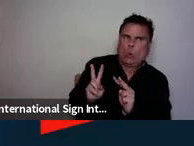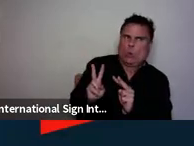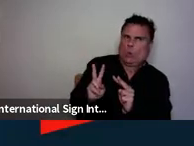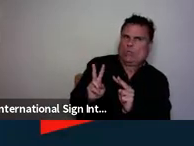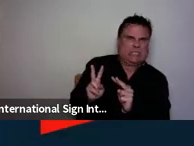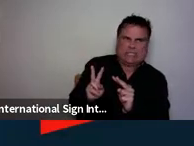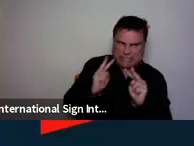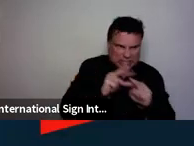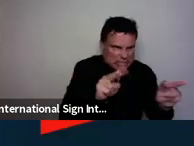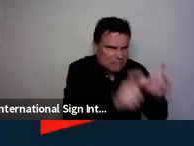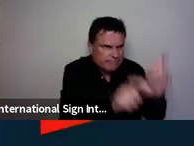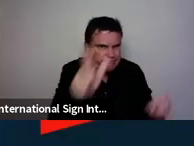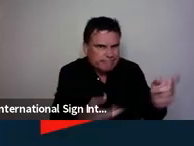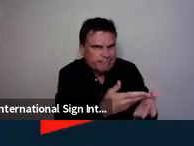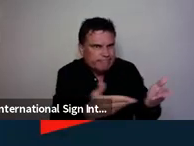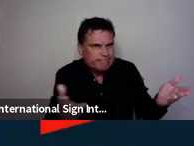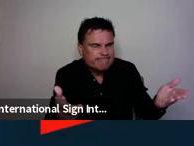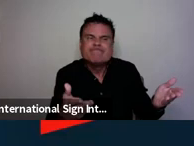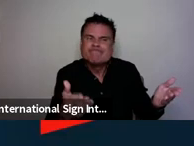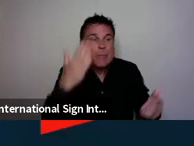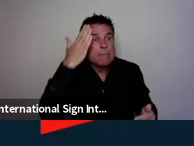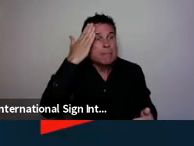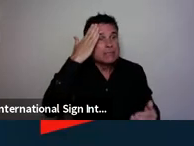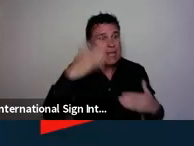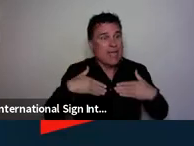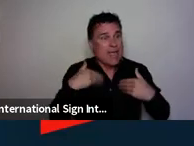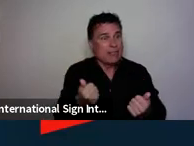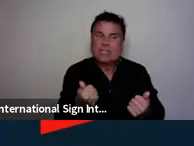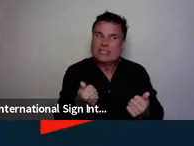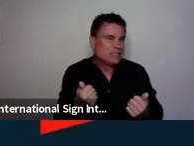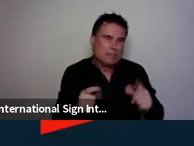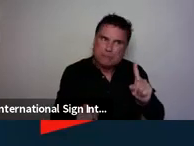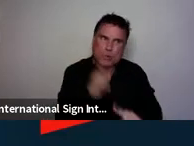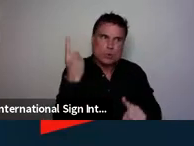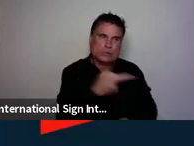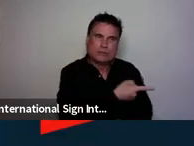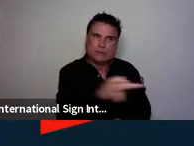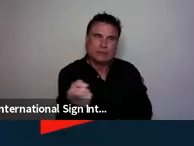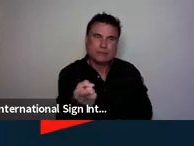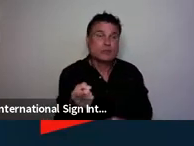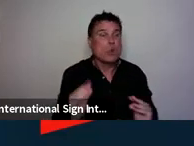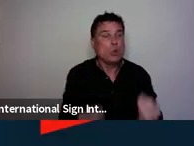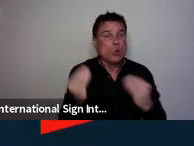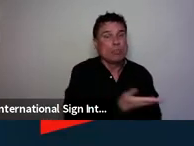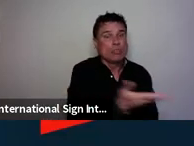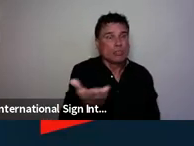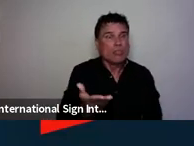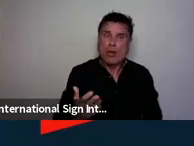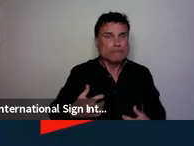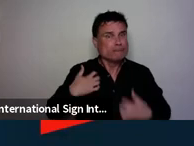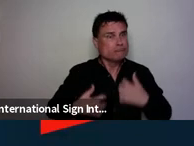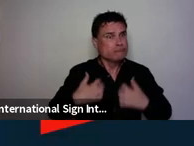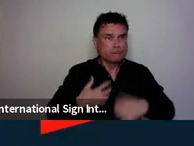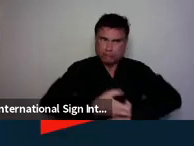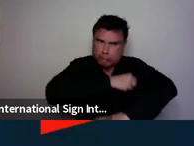ignore. And finally, young people are willing and ready to play the transformative role. And that's something we saw when we did our